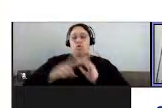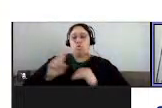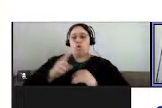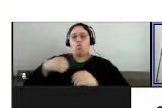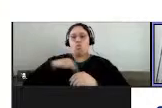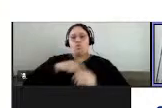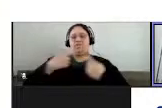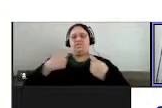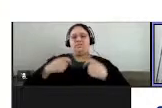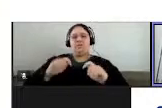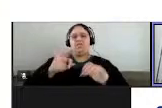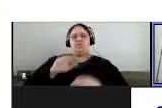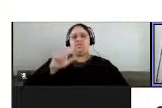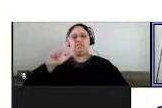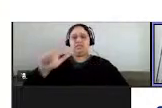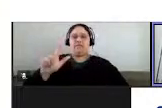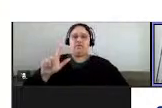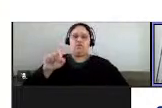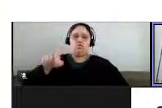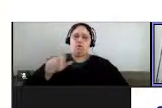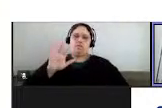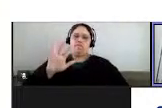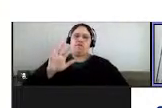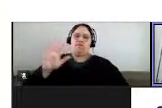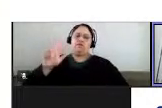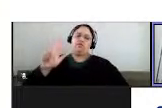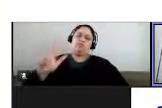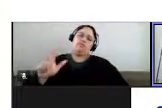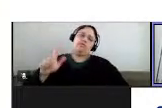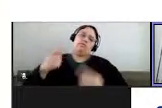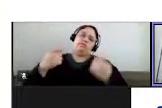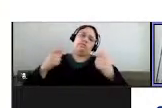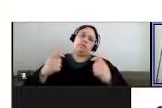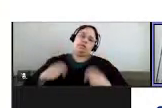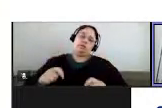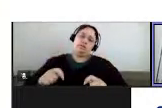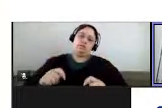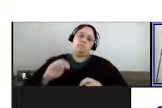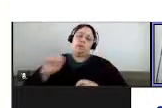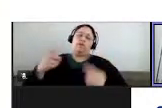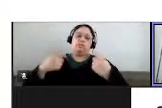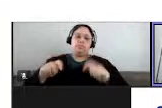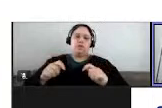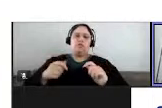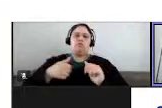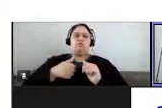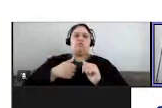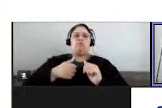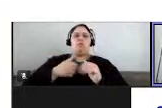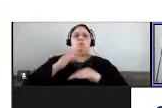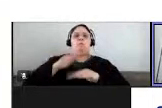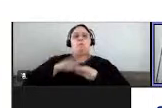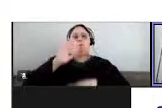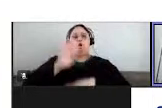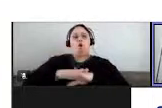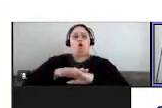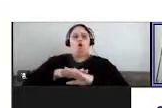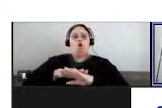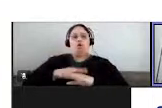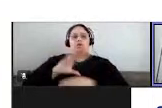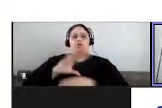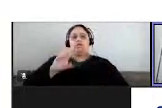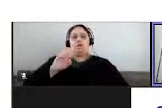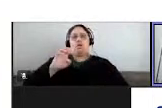we spent 37 million was spent, and as indicated, mostly on